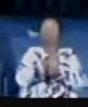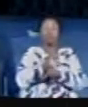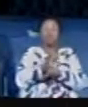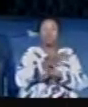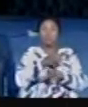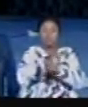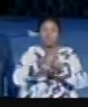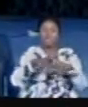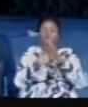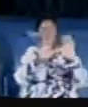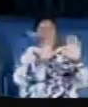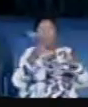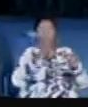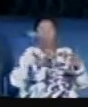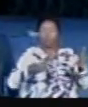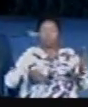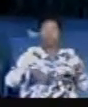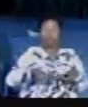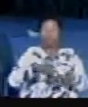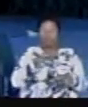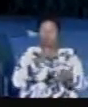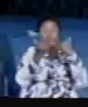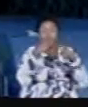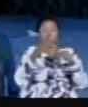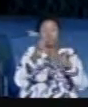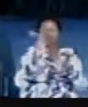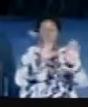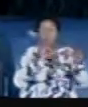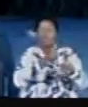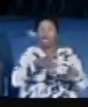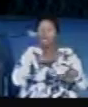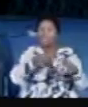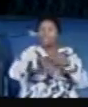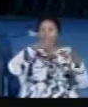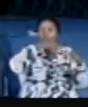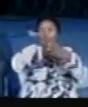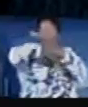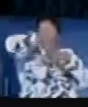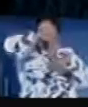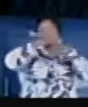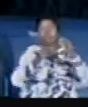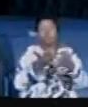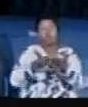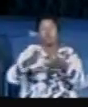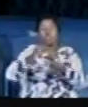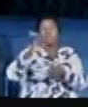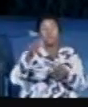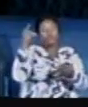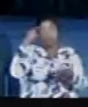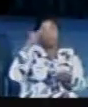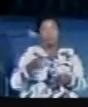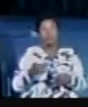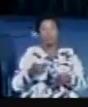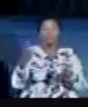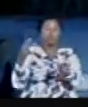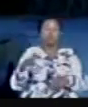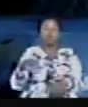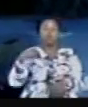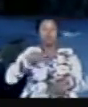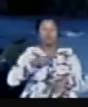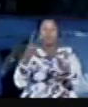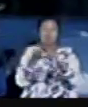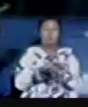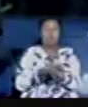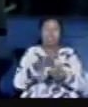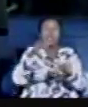to offend the Lord, and in the comfort of the Holy Ghost, were multiplied. In the comfort of